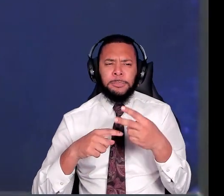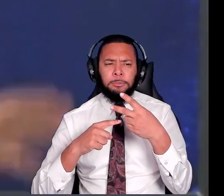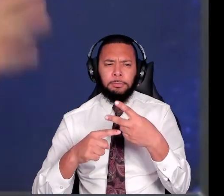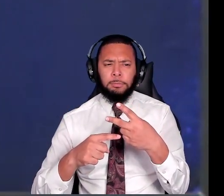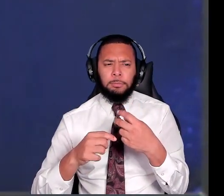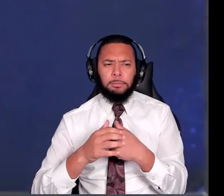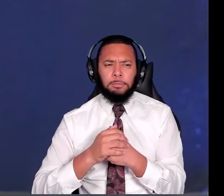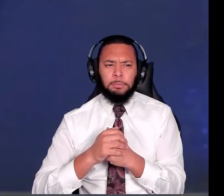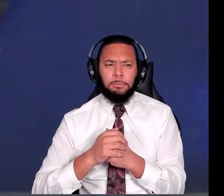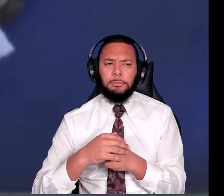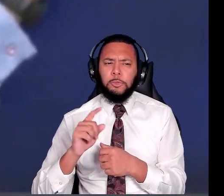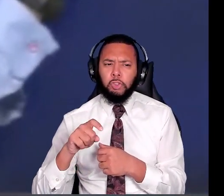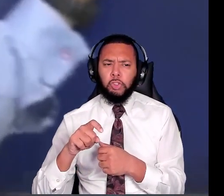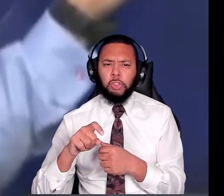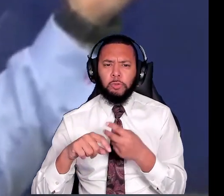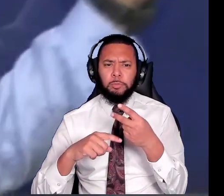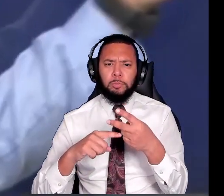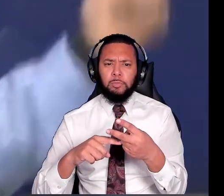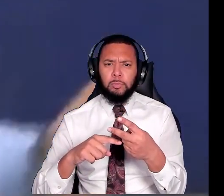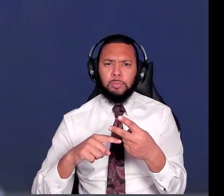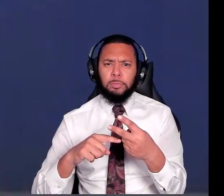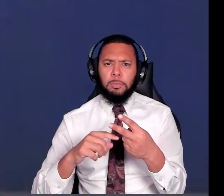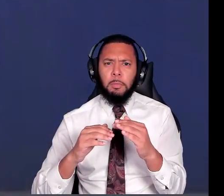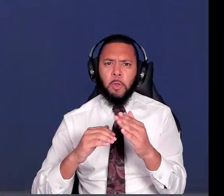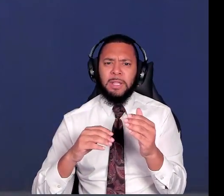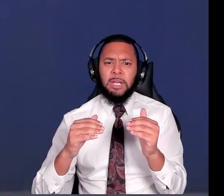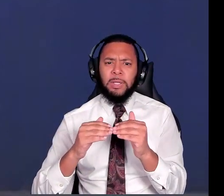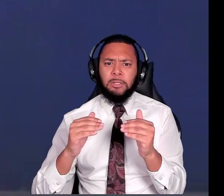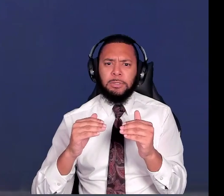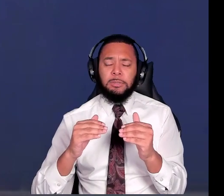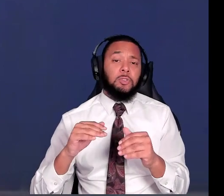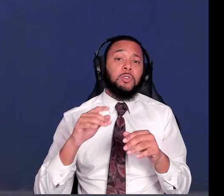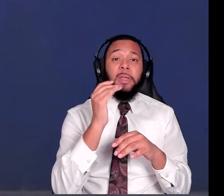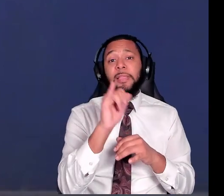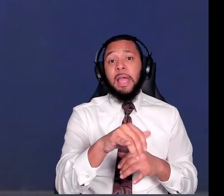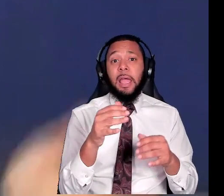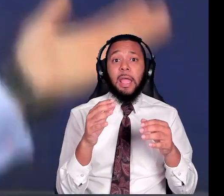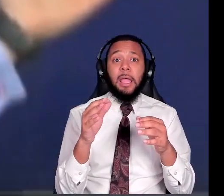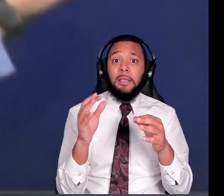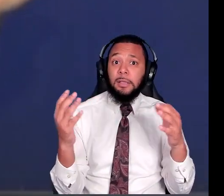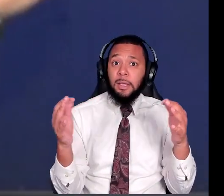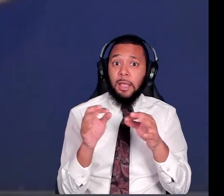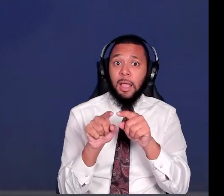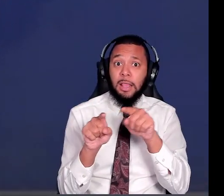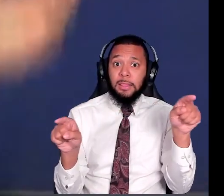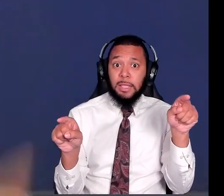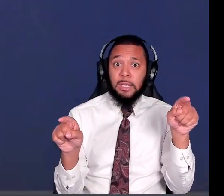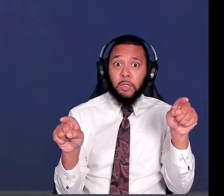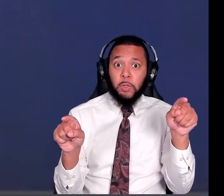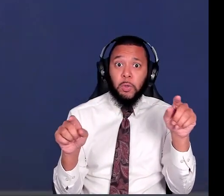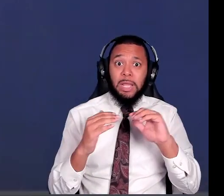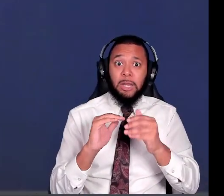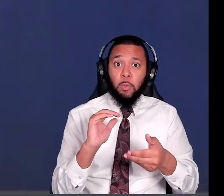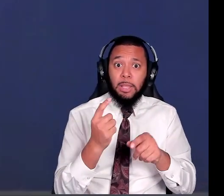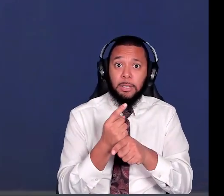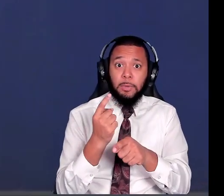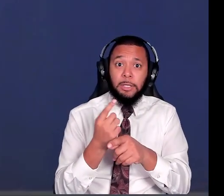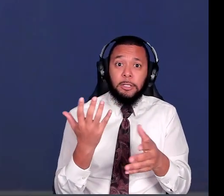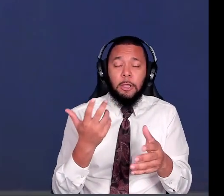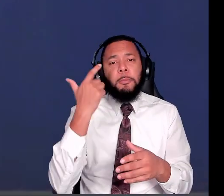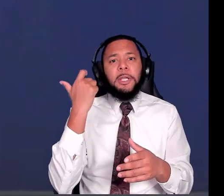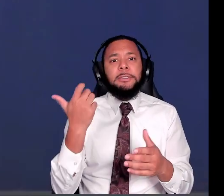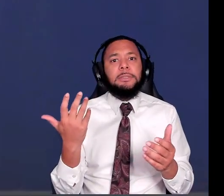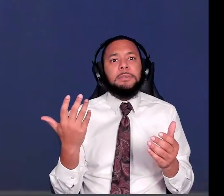So there we go. We've got a linear inequality right there. And it's delicious looking because it represents Caramel